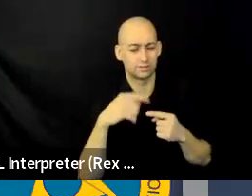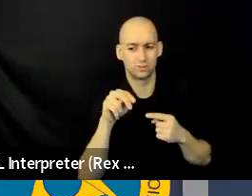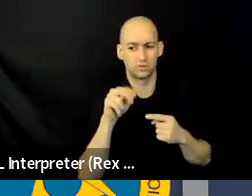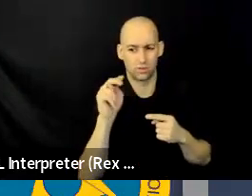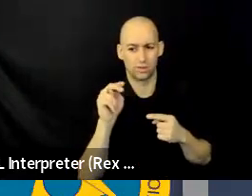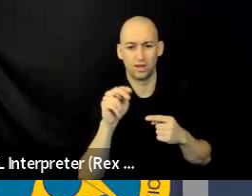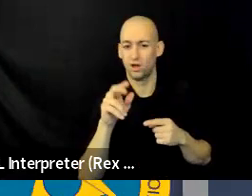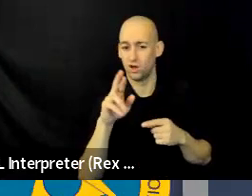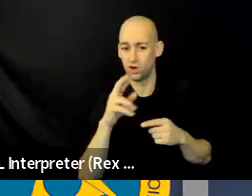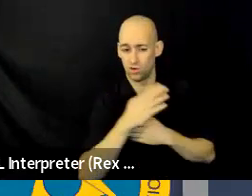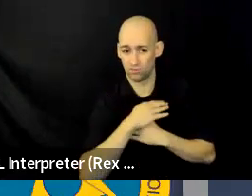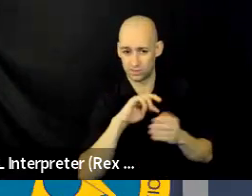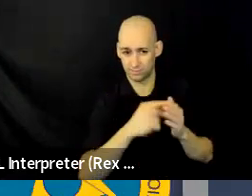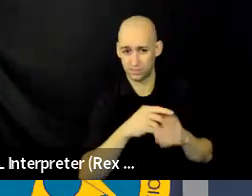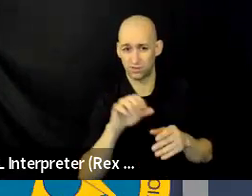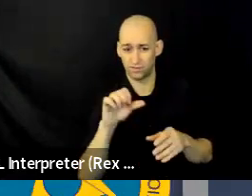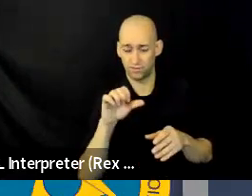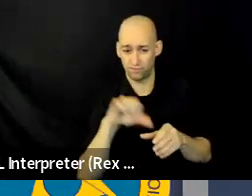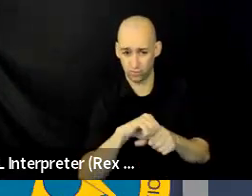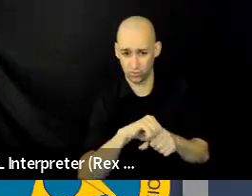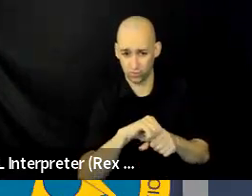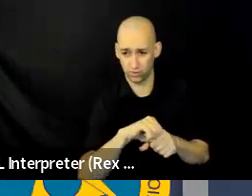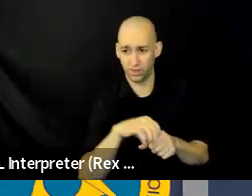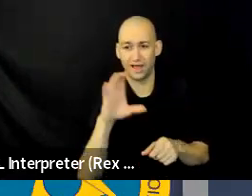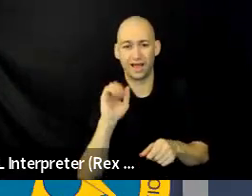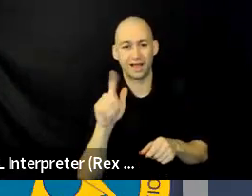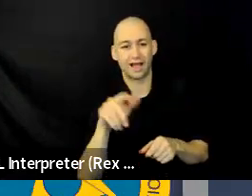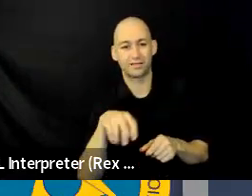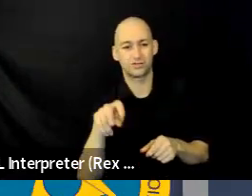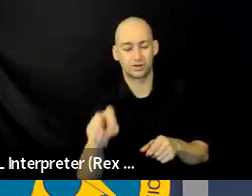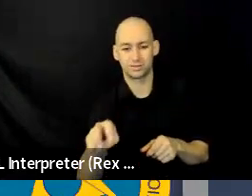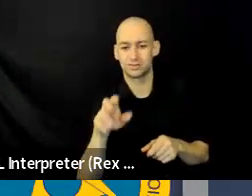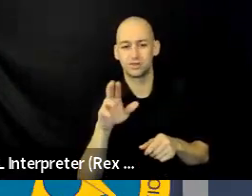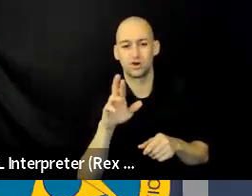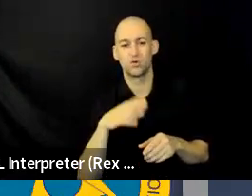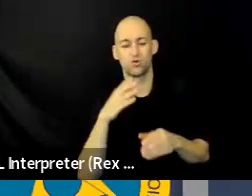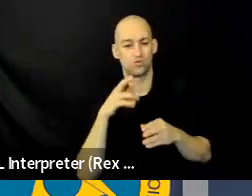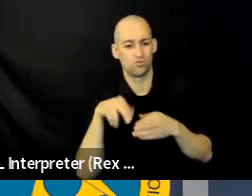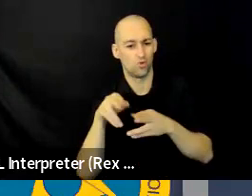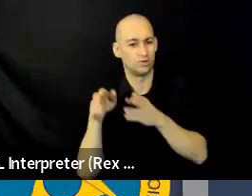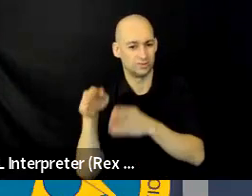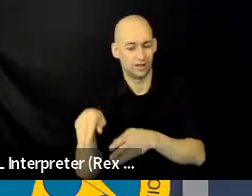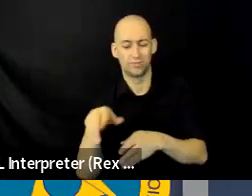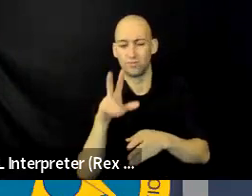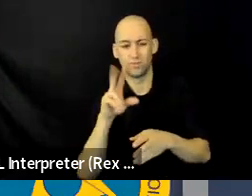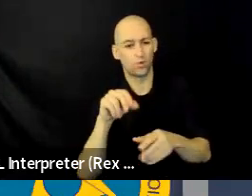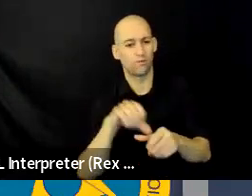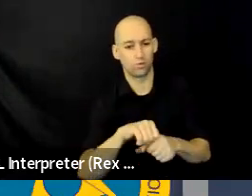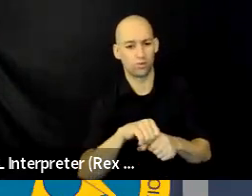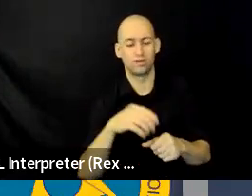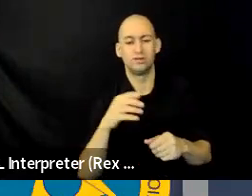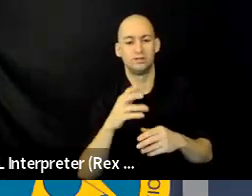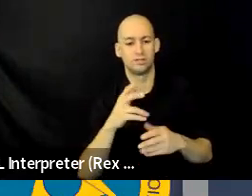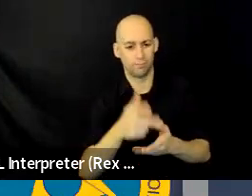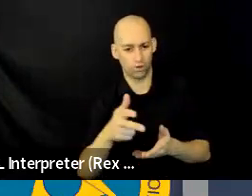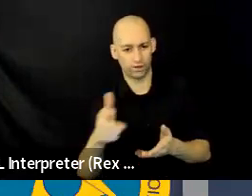means fuel and A food? Caltrans roadside rest area. And Right. so it's not fuel, it would just be So it's ample not- area for parking and restrooms,